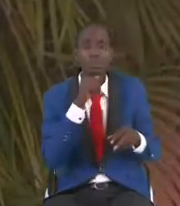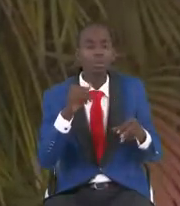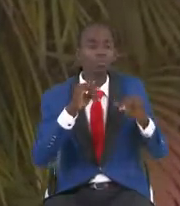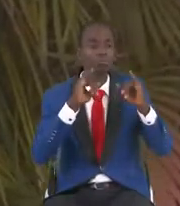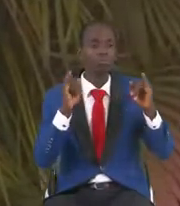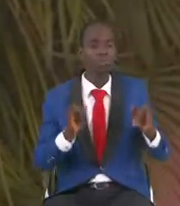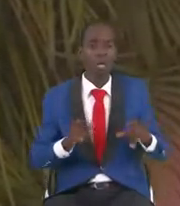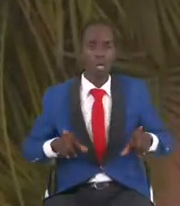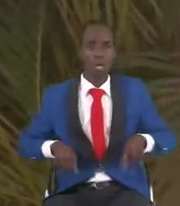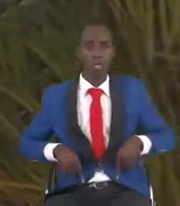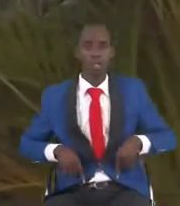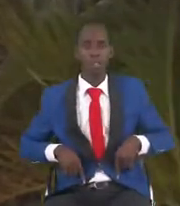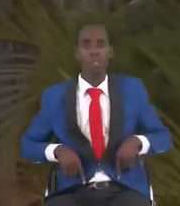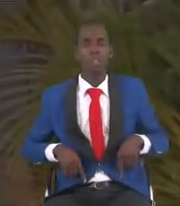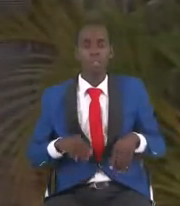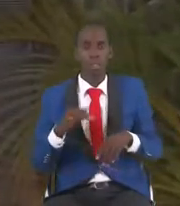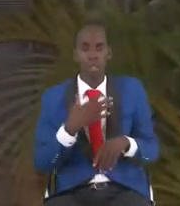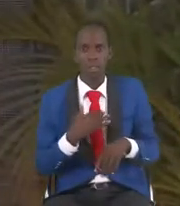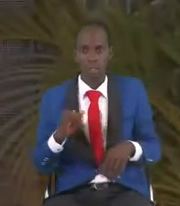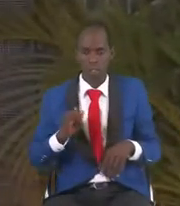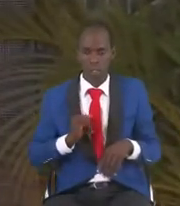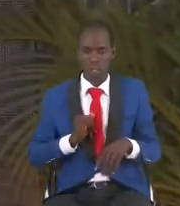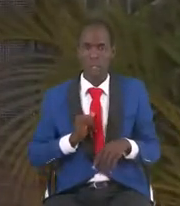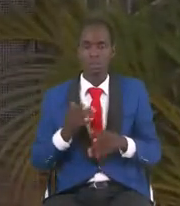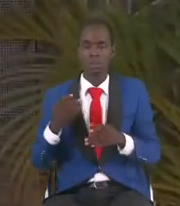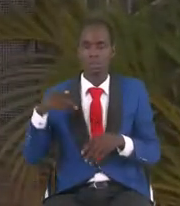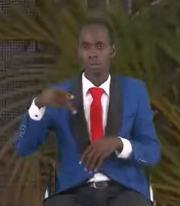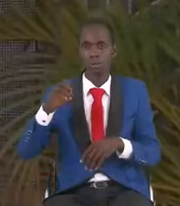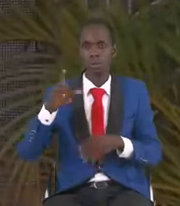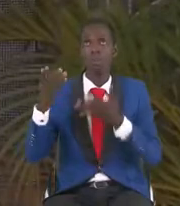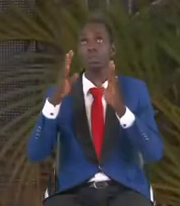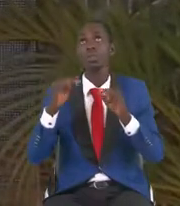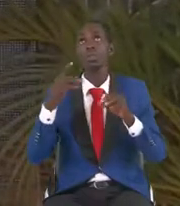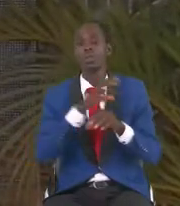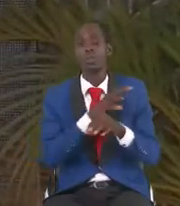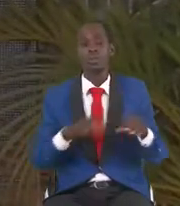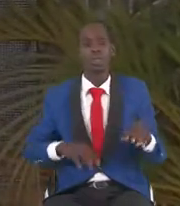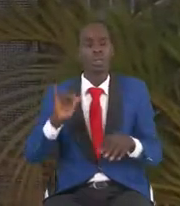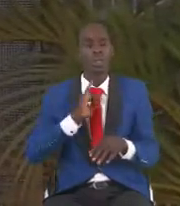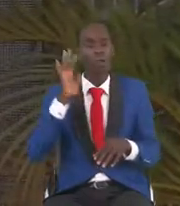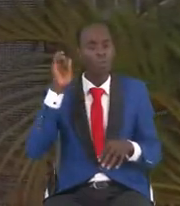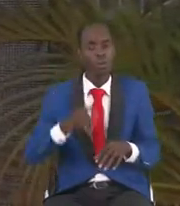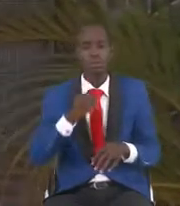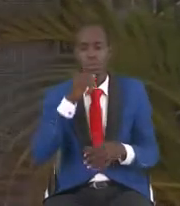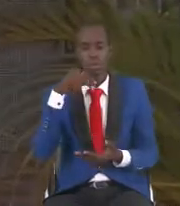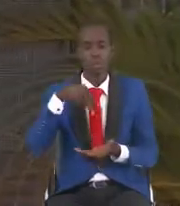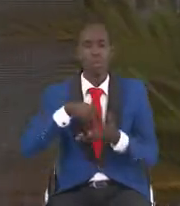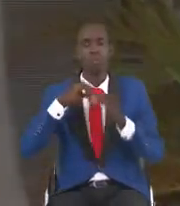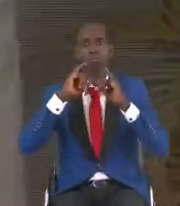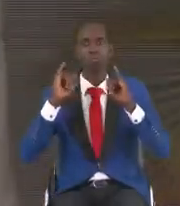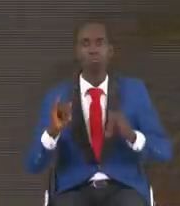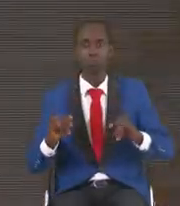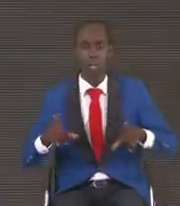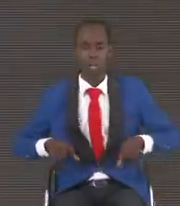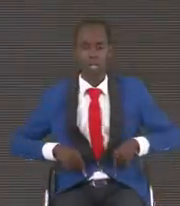that me, servant of the Savior of Christ, I must not stand static. If